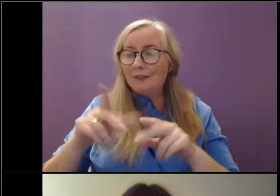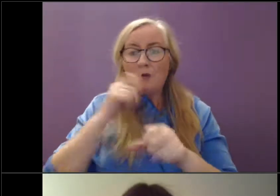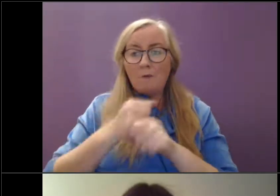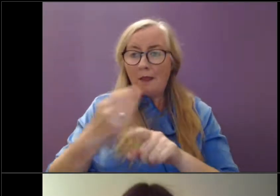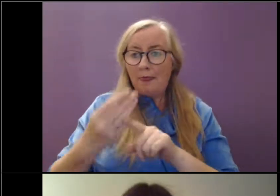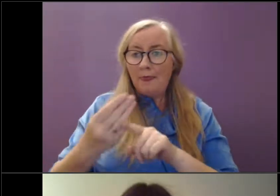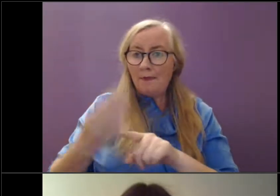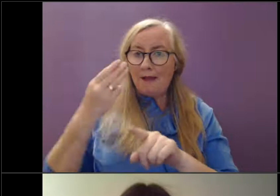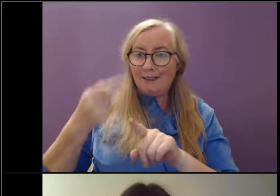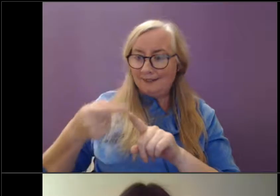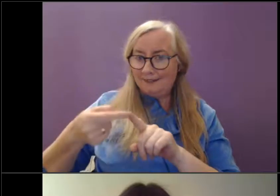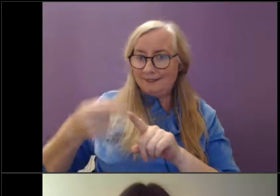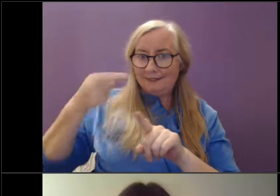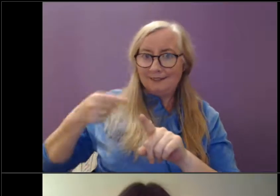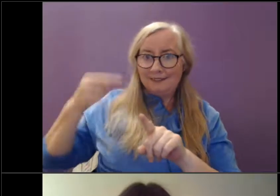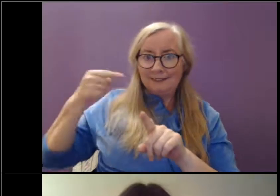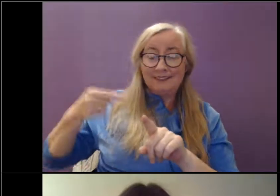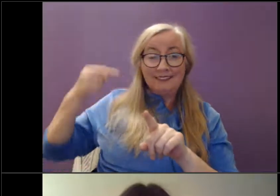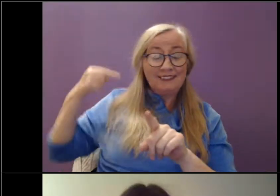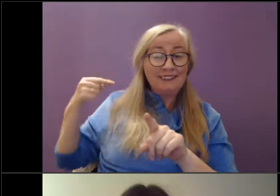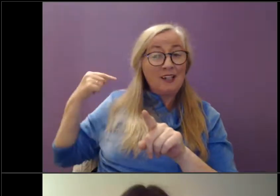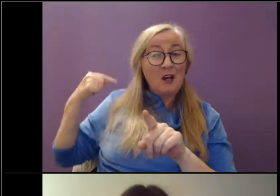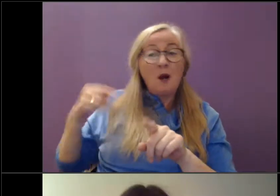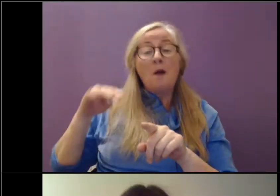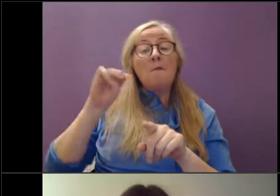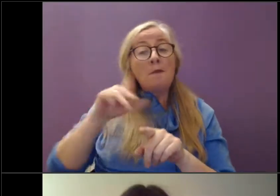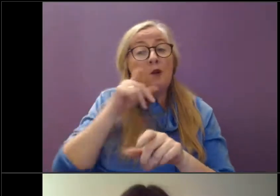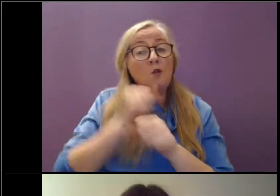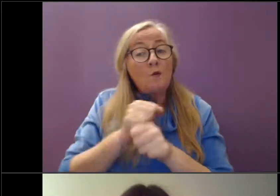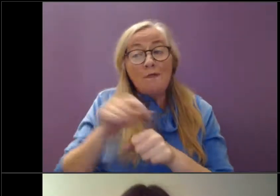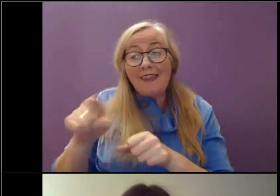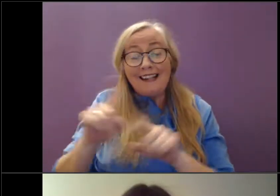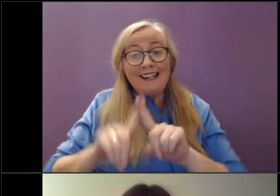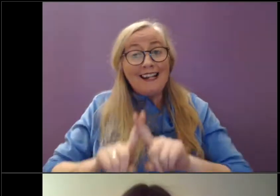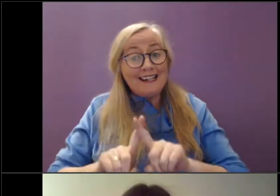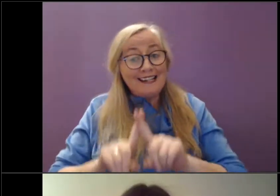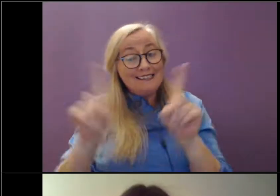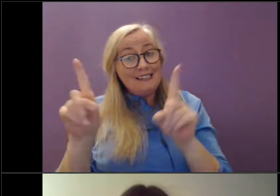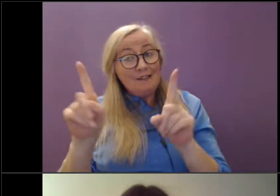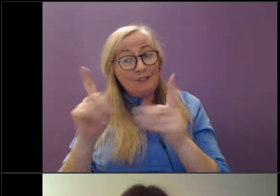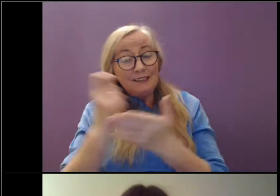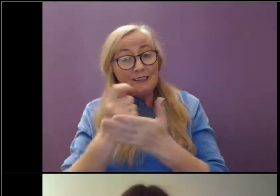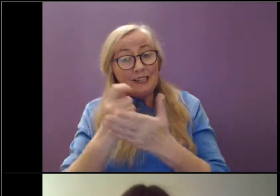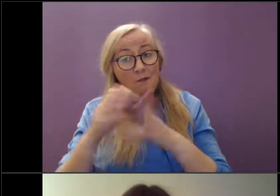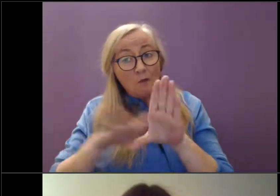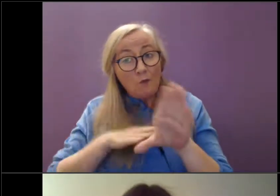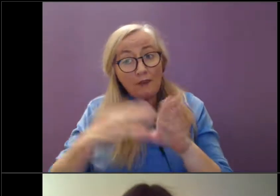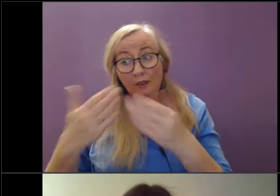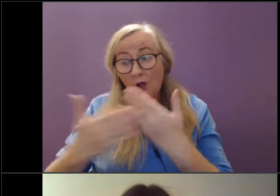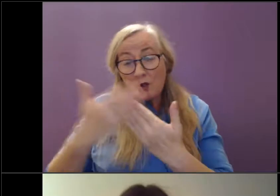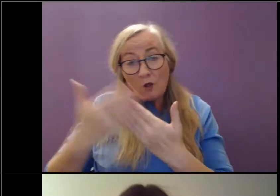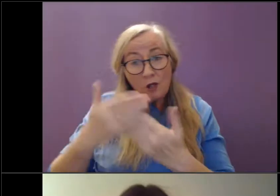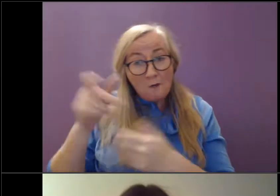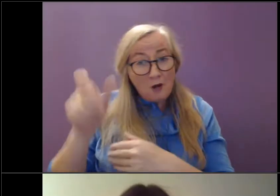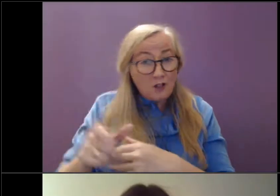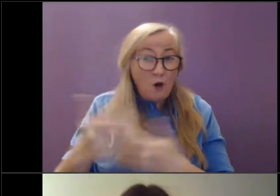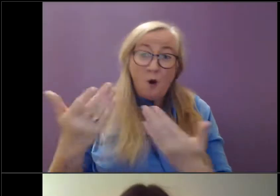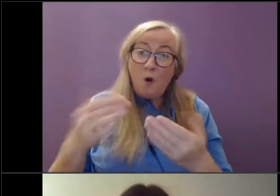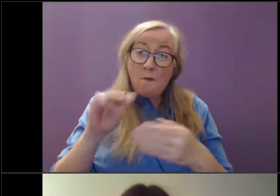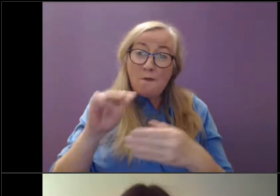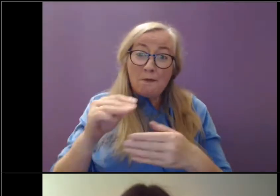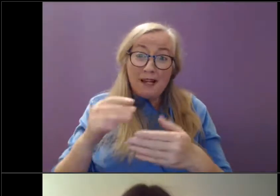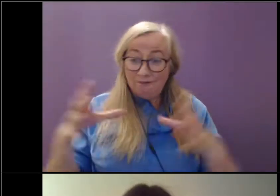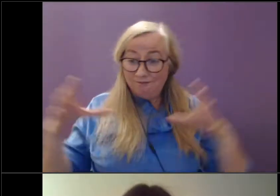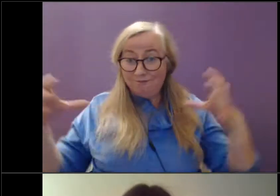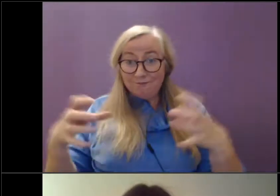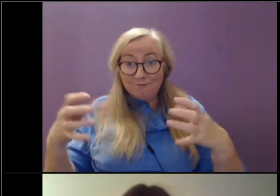maybe there's something to be revisited at a different time with the young person, or as a family, or whatever the case may be,